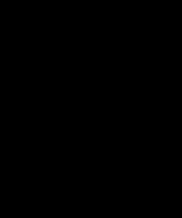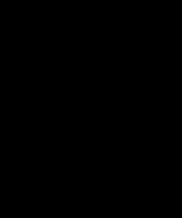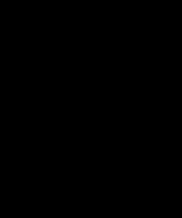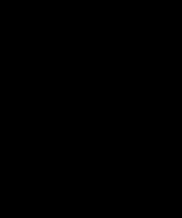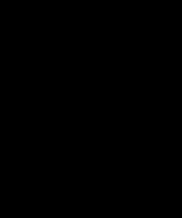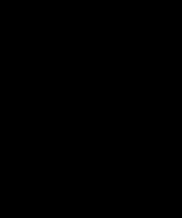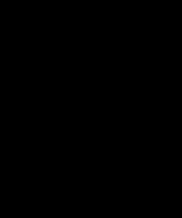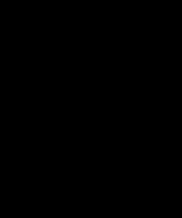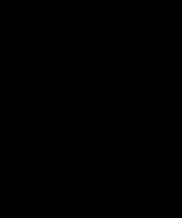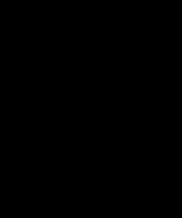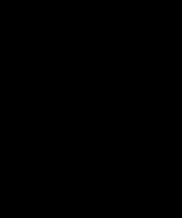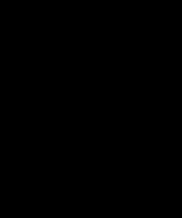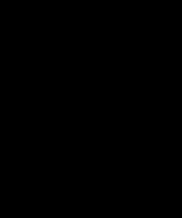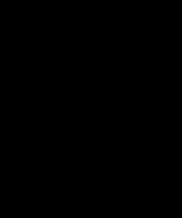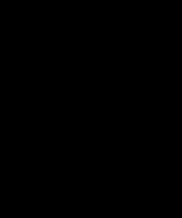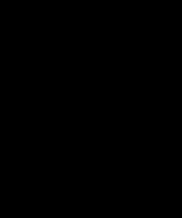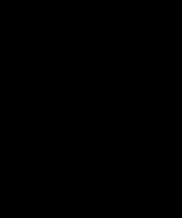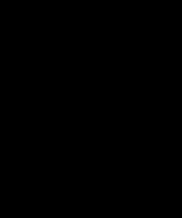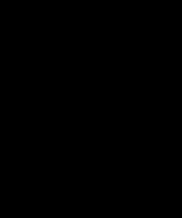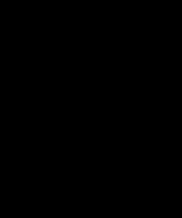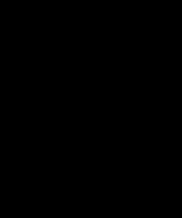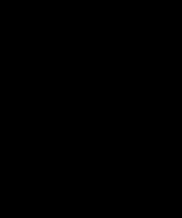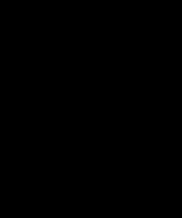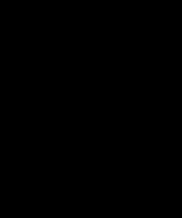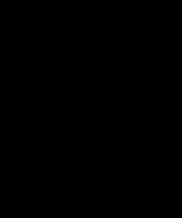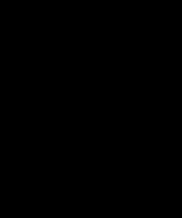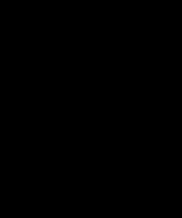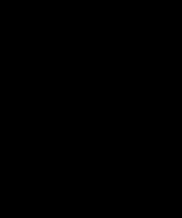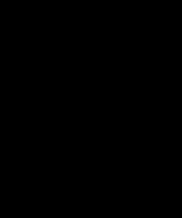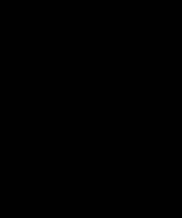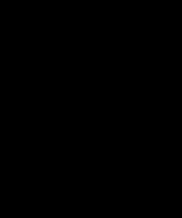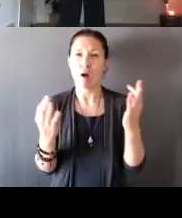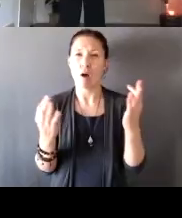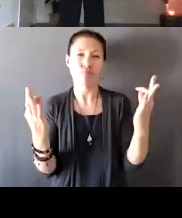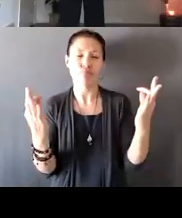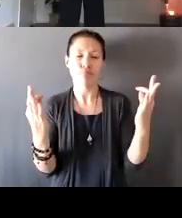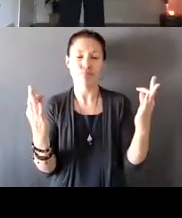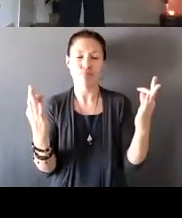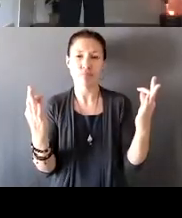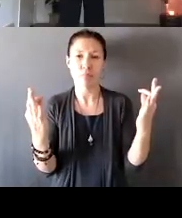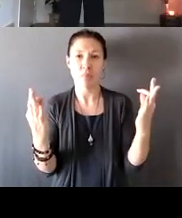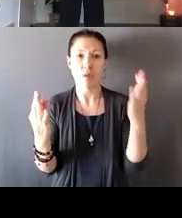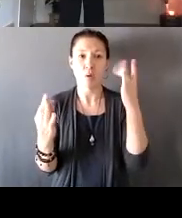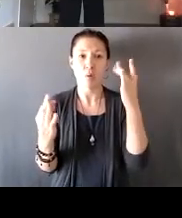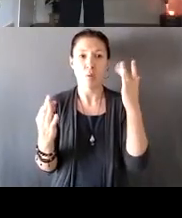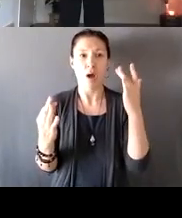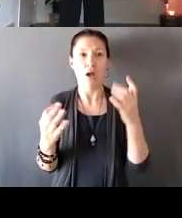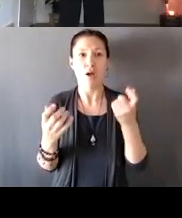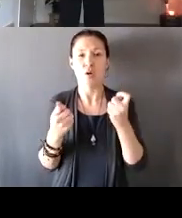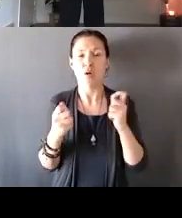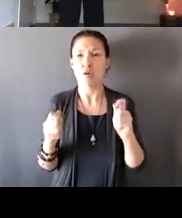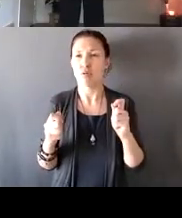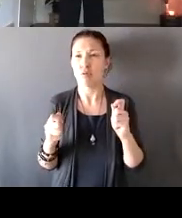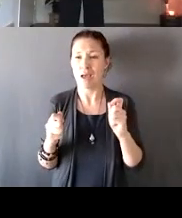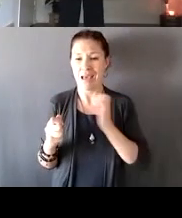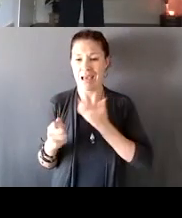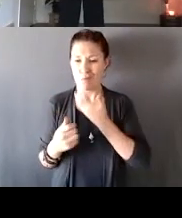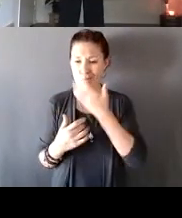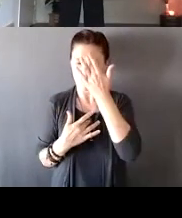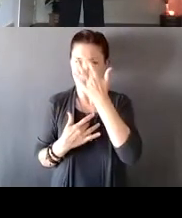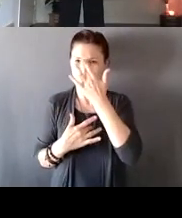We pray to the great medicine Buddha to cure us of all illnesses and to do away with